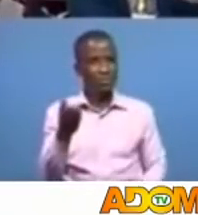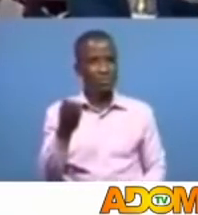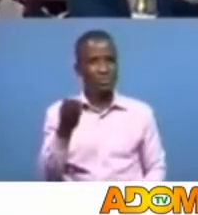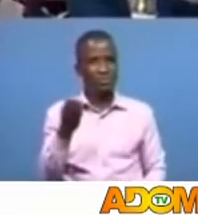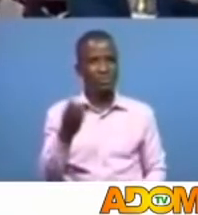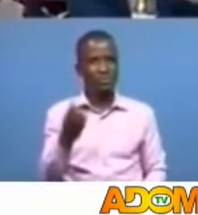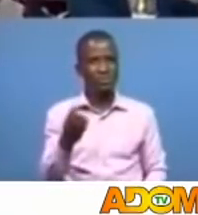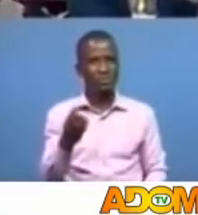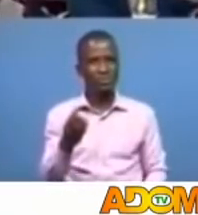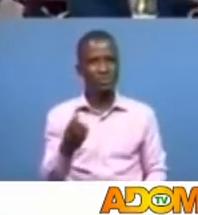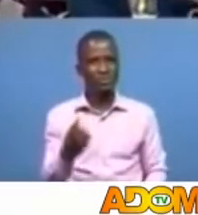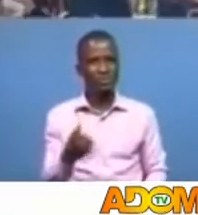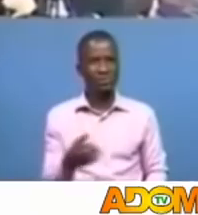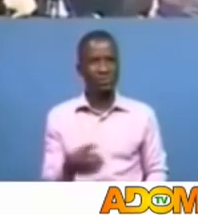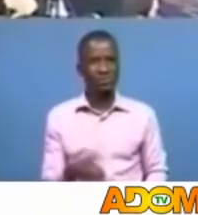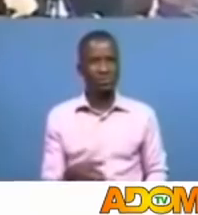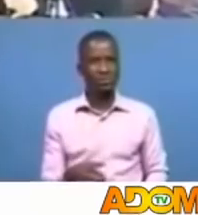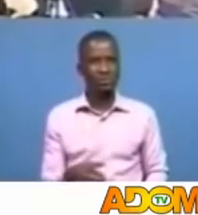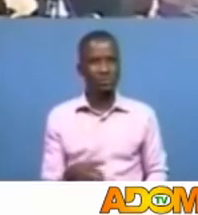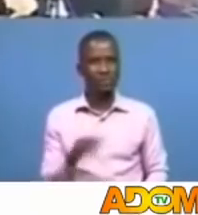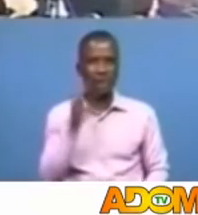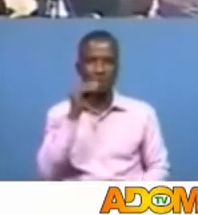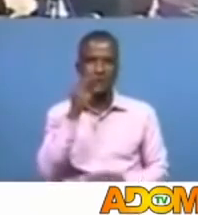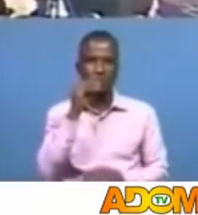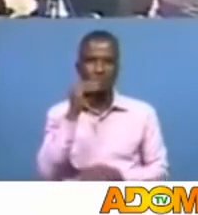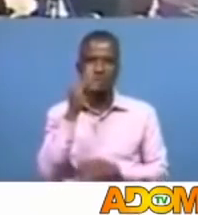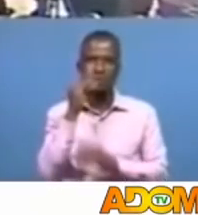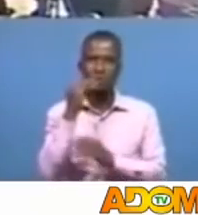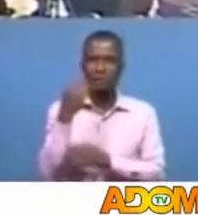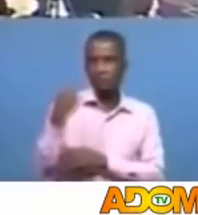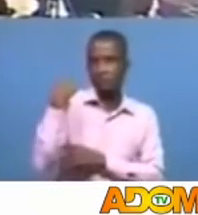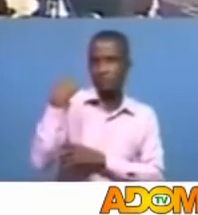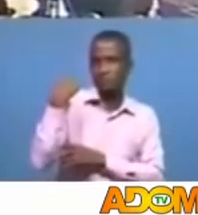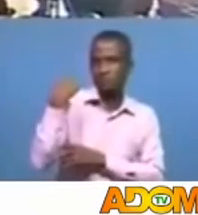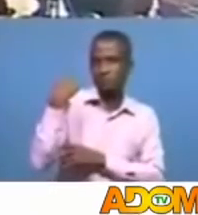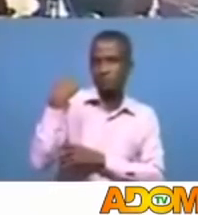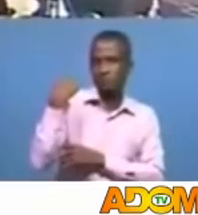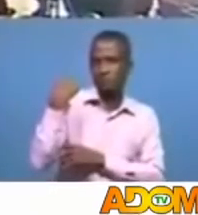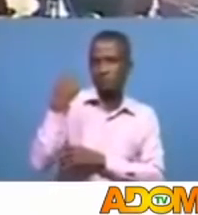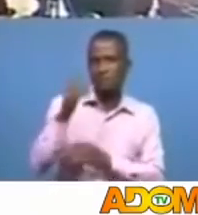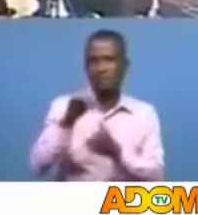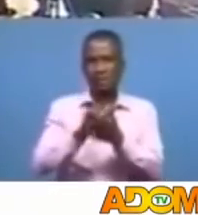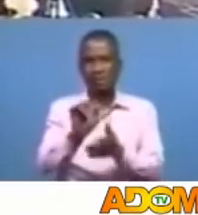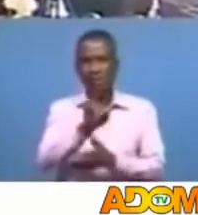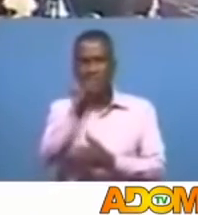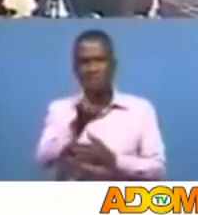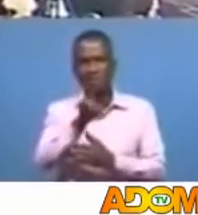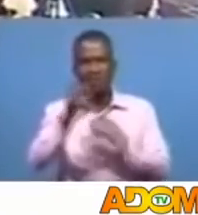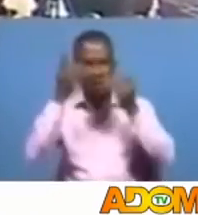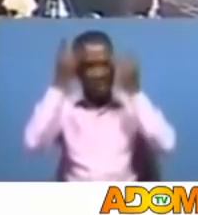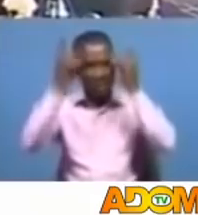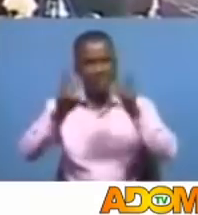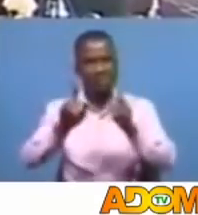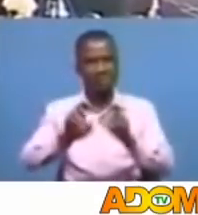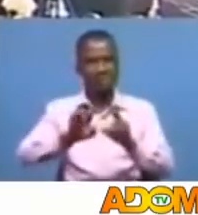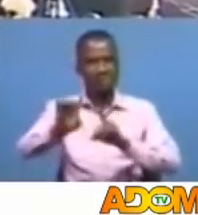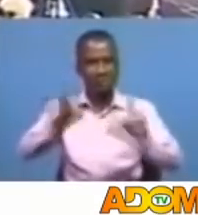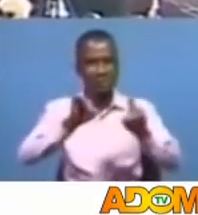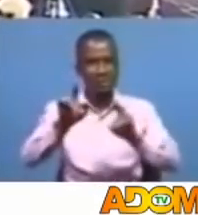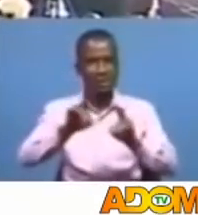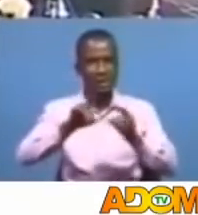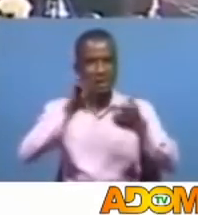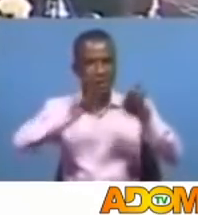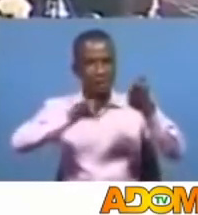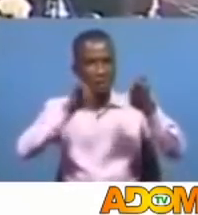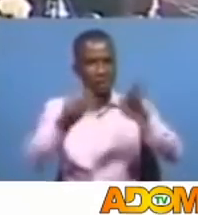and that rule, isn't that the exercise of our discretion which prefaces the section that you